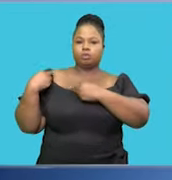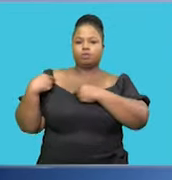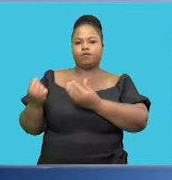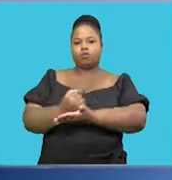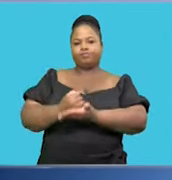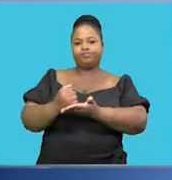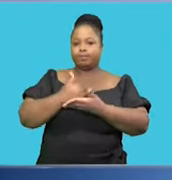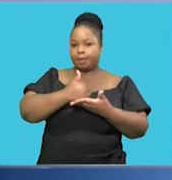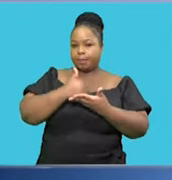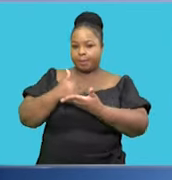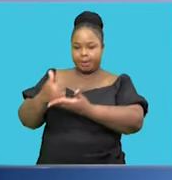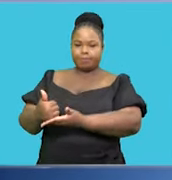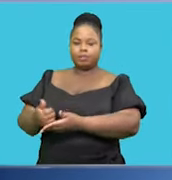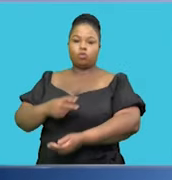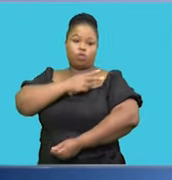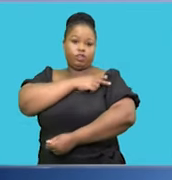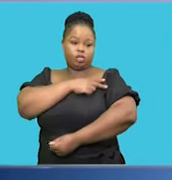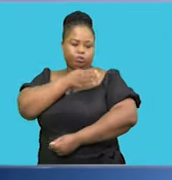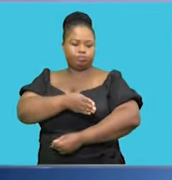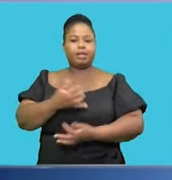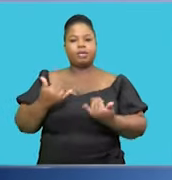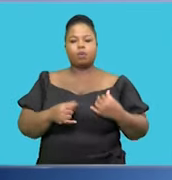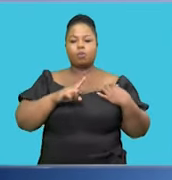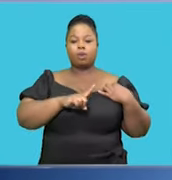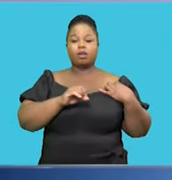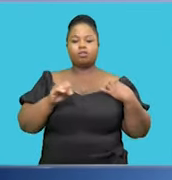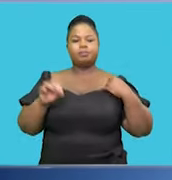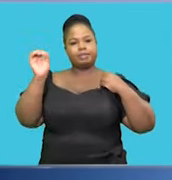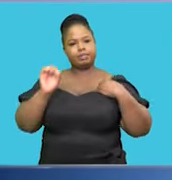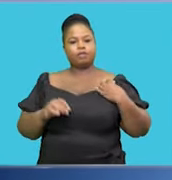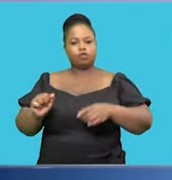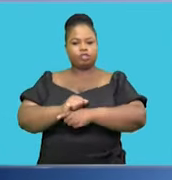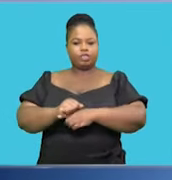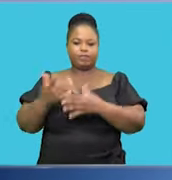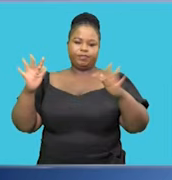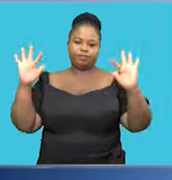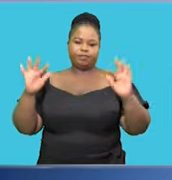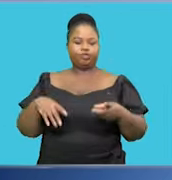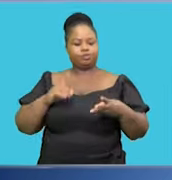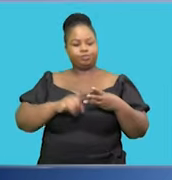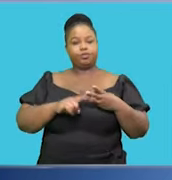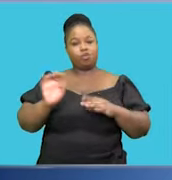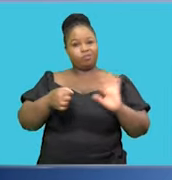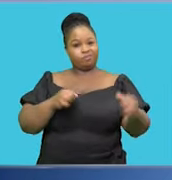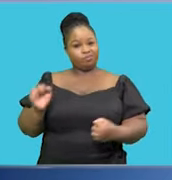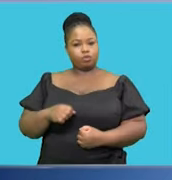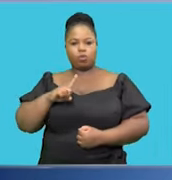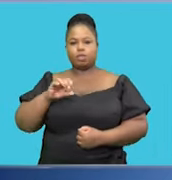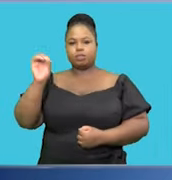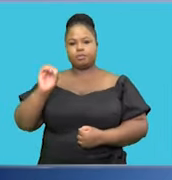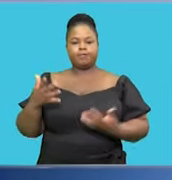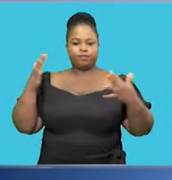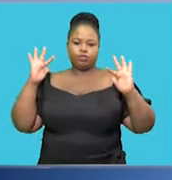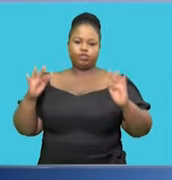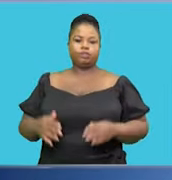We are now sitting at 100% in terms of training, we are sitting at 100% in terms of recruitment. You also